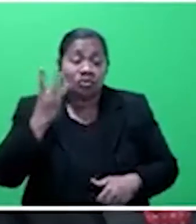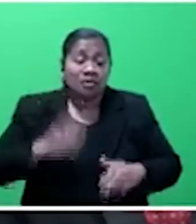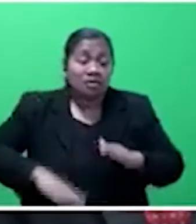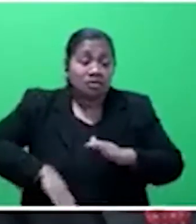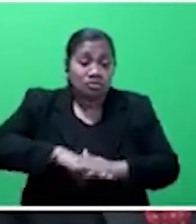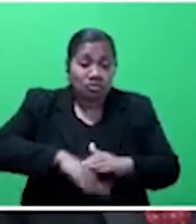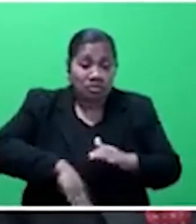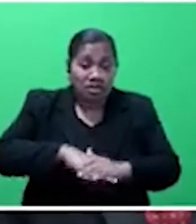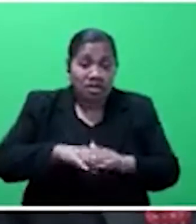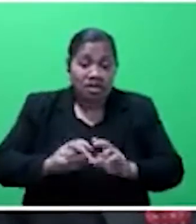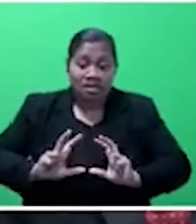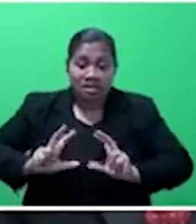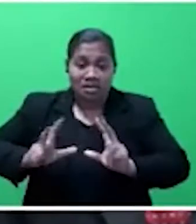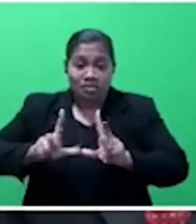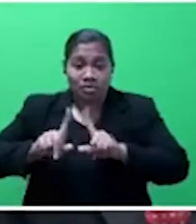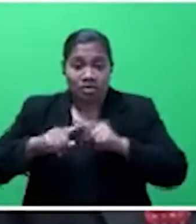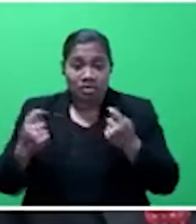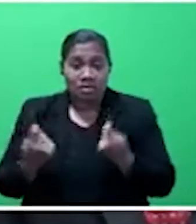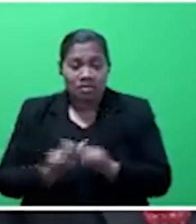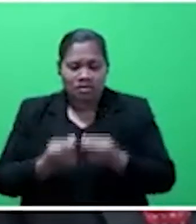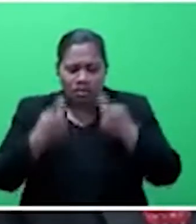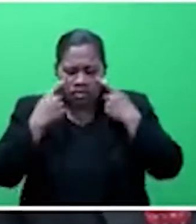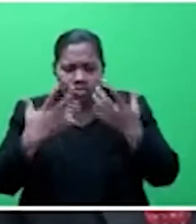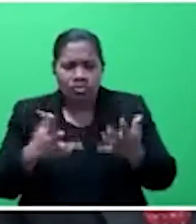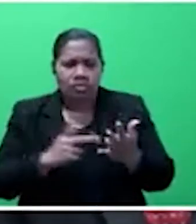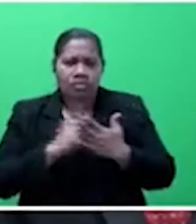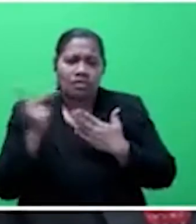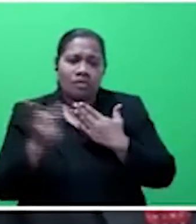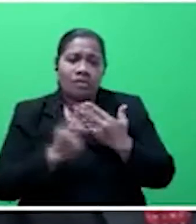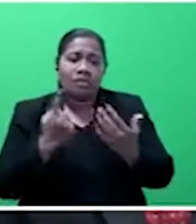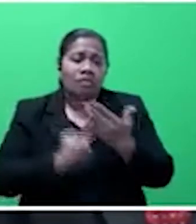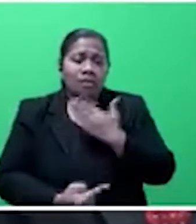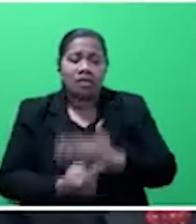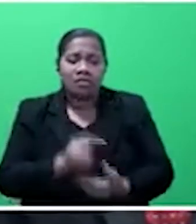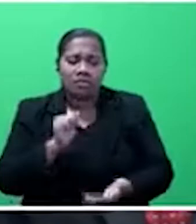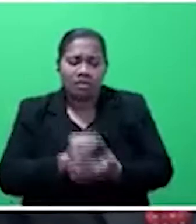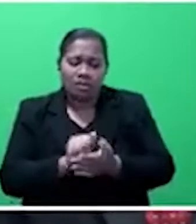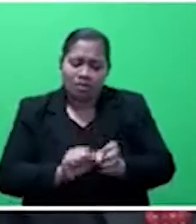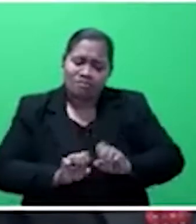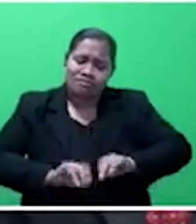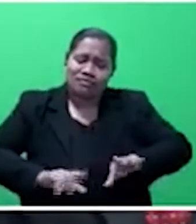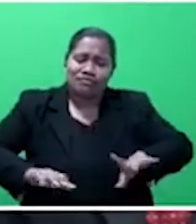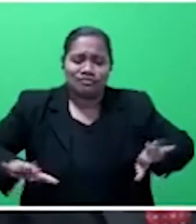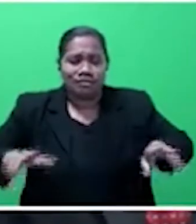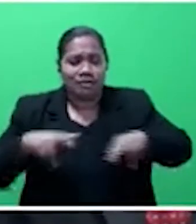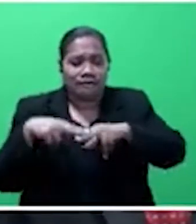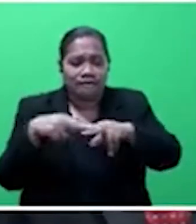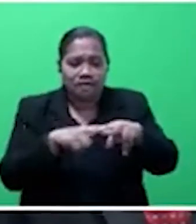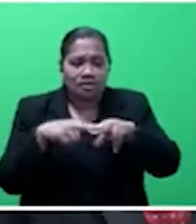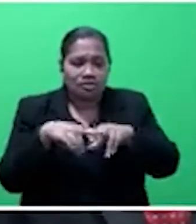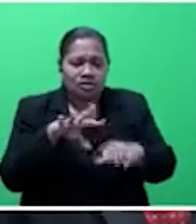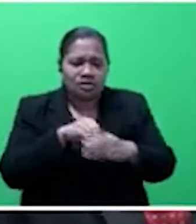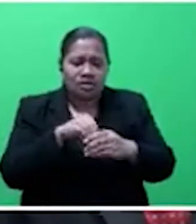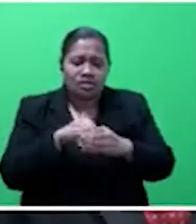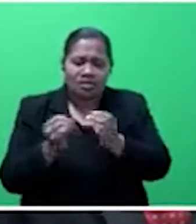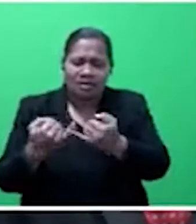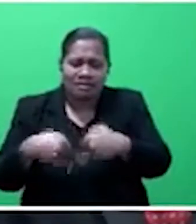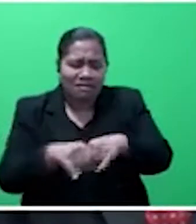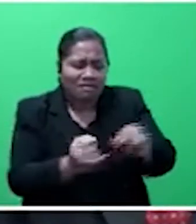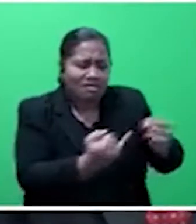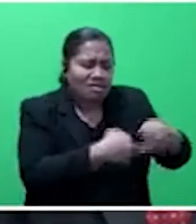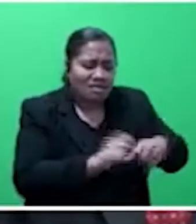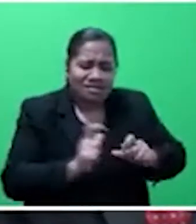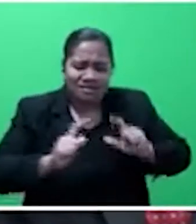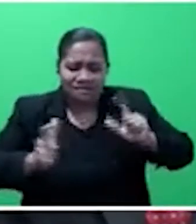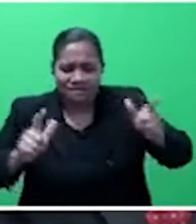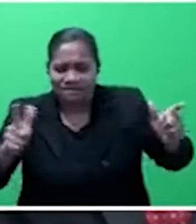team, shows that this program has great reach across Fiji, including the remote and maritime areas, and is